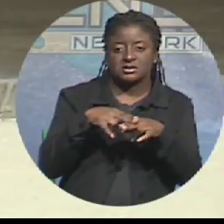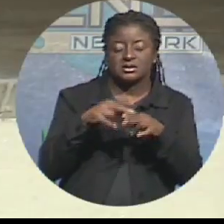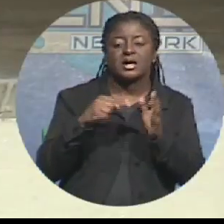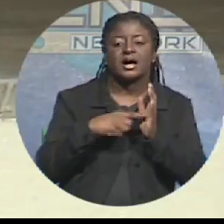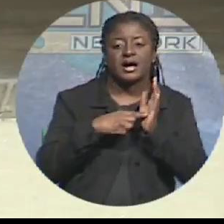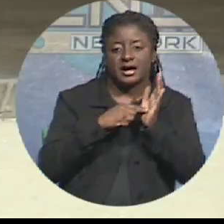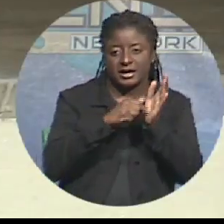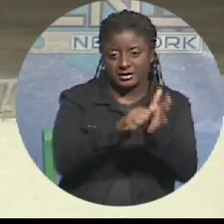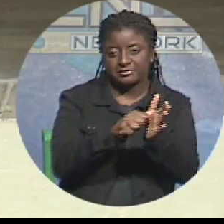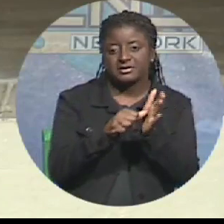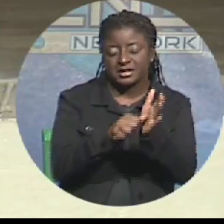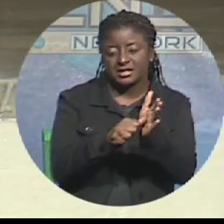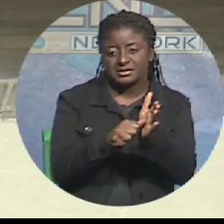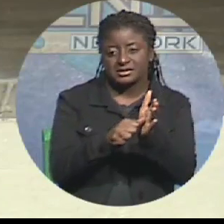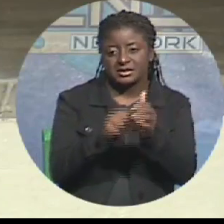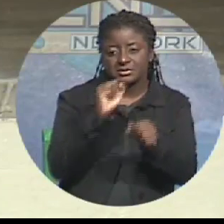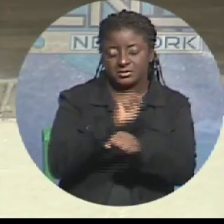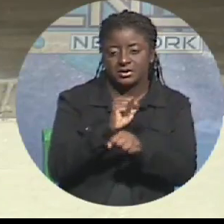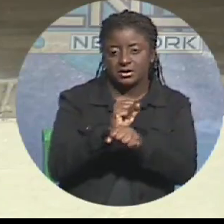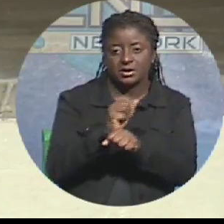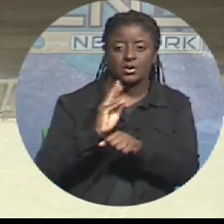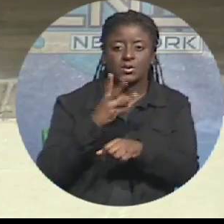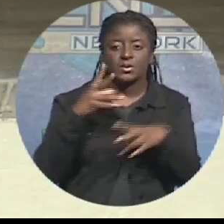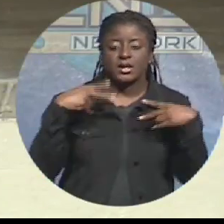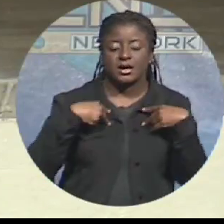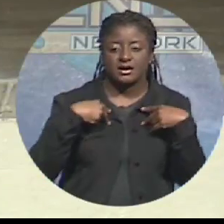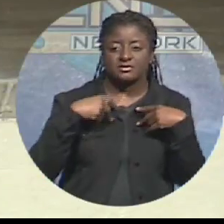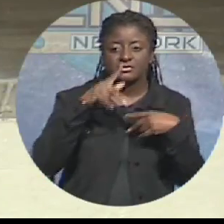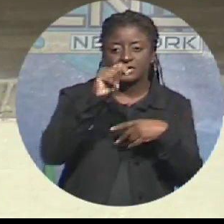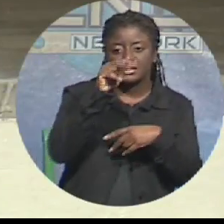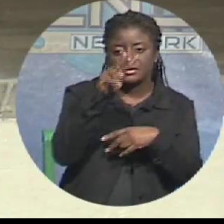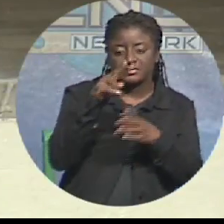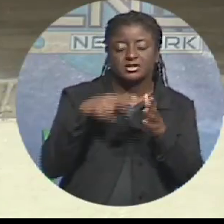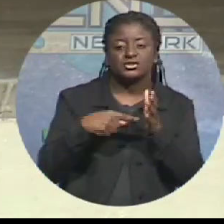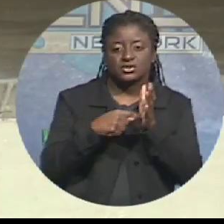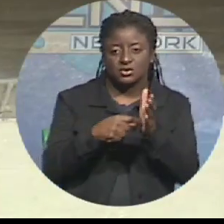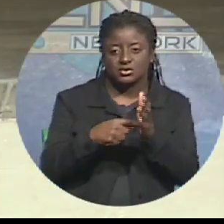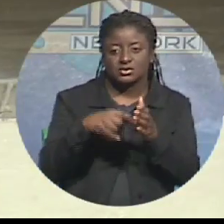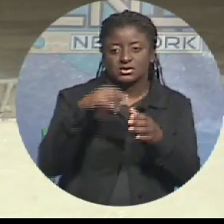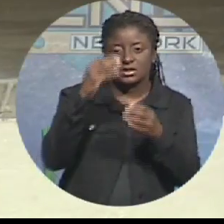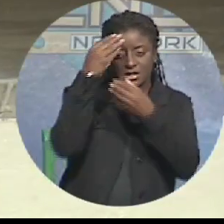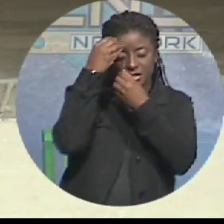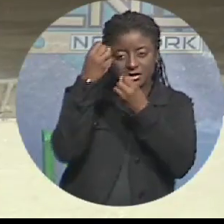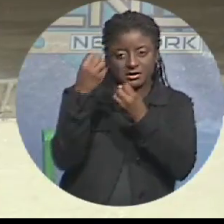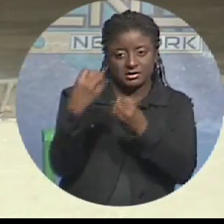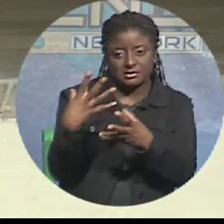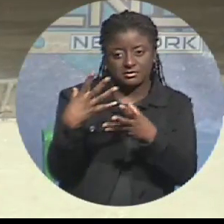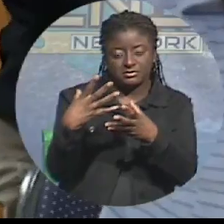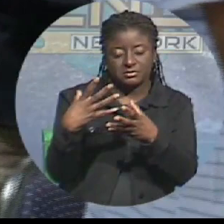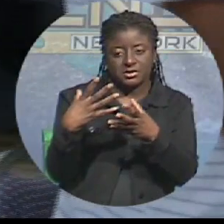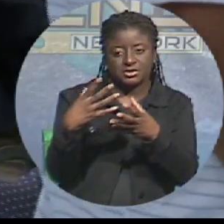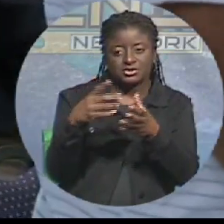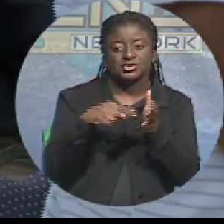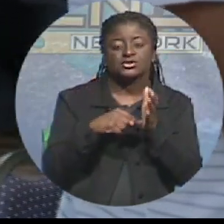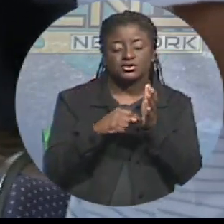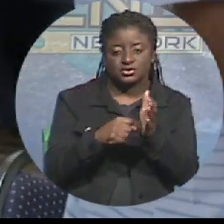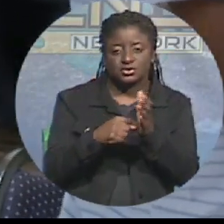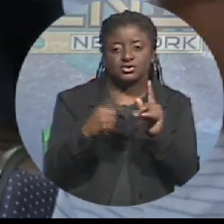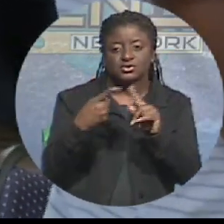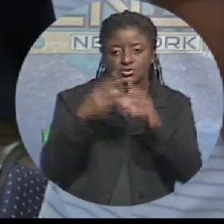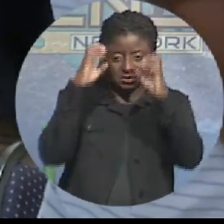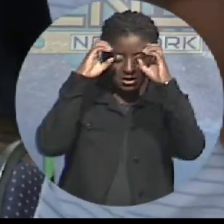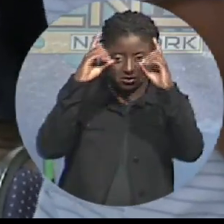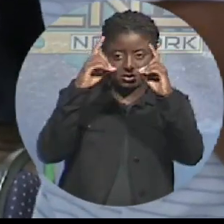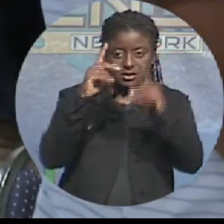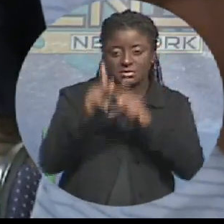television shows talking about constitutional issues. We want to have infomercials which educate people on the Constitution. A comprehensive report of